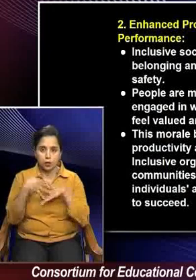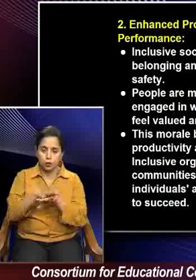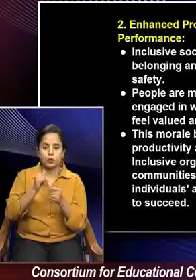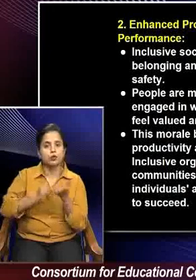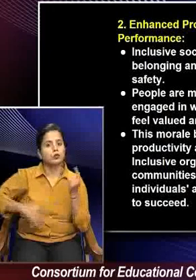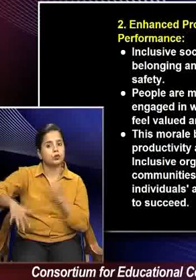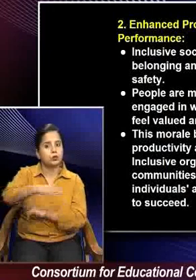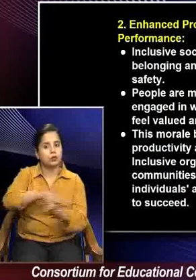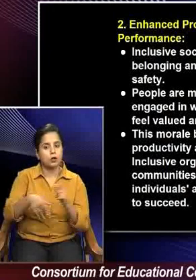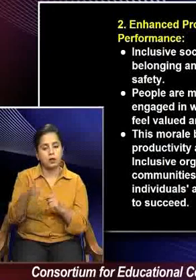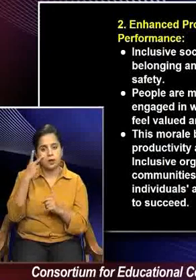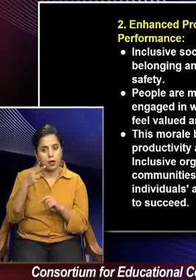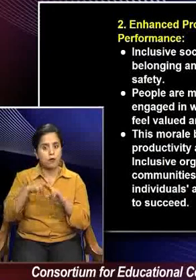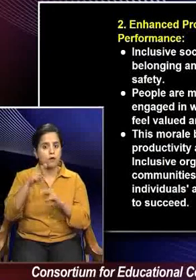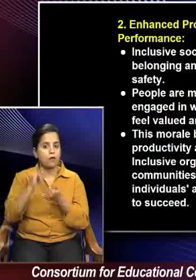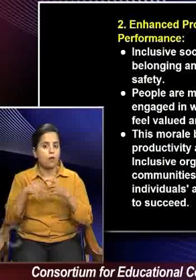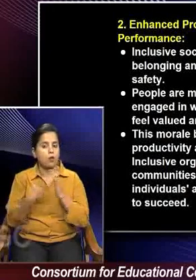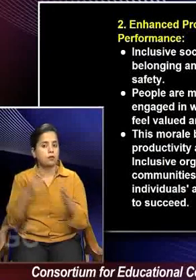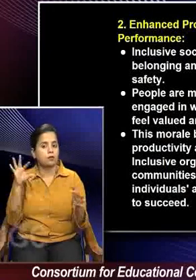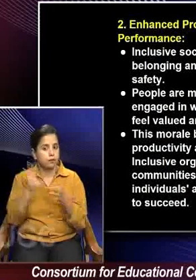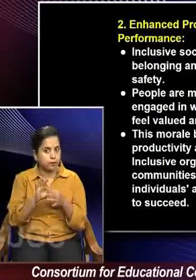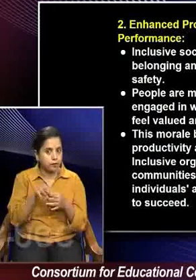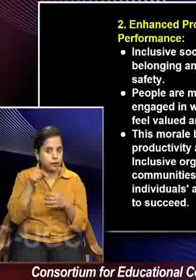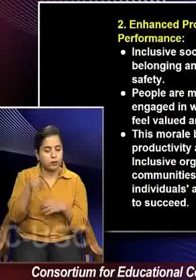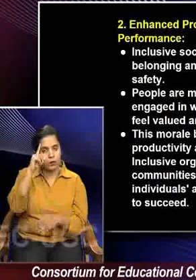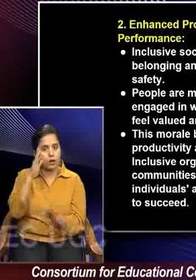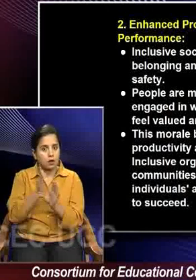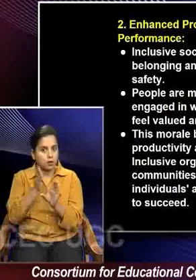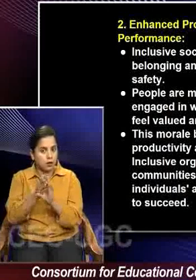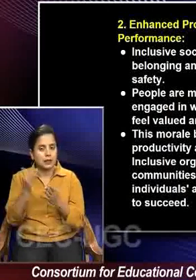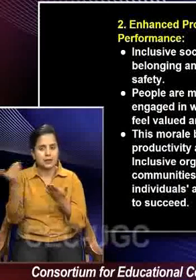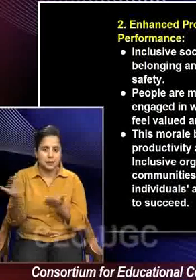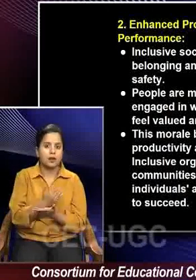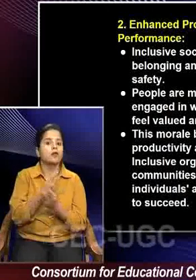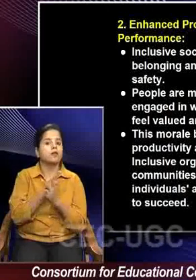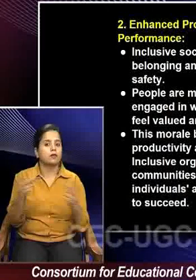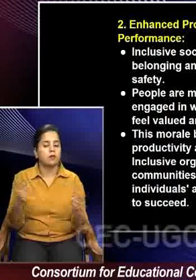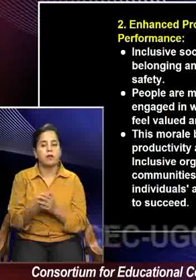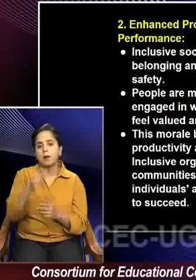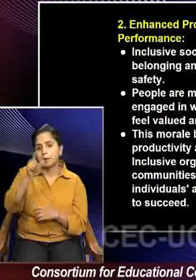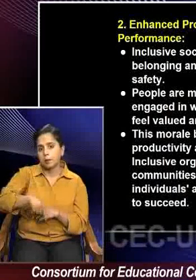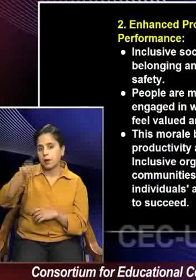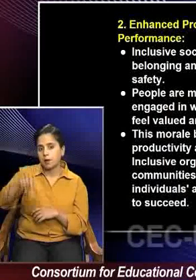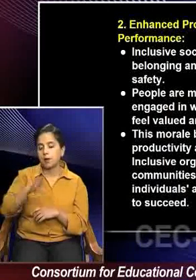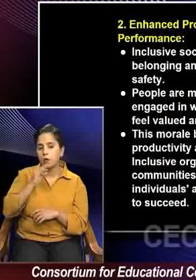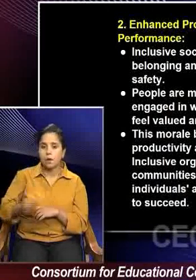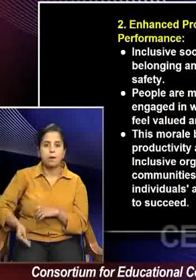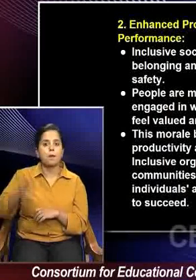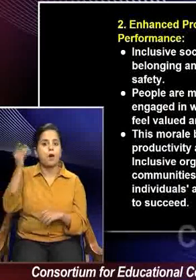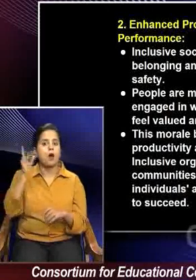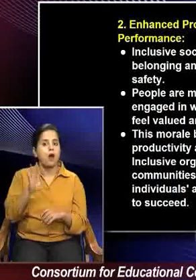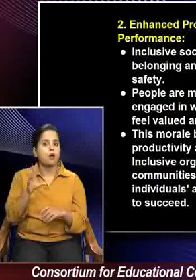societies foster belonging and psychological safety. People are more driven